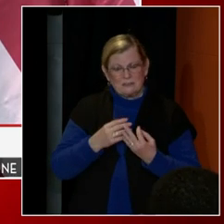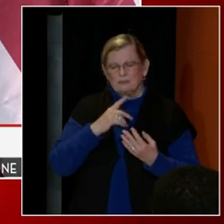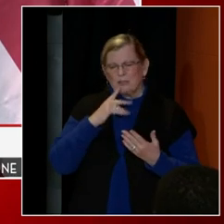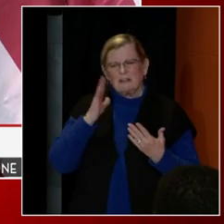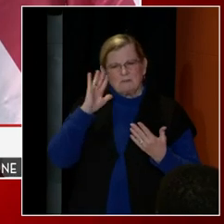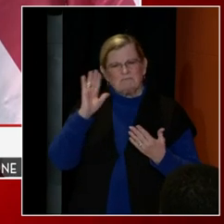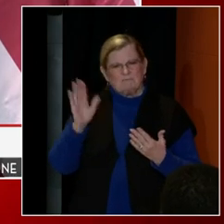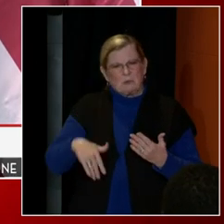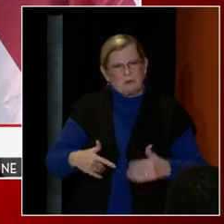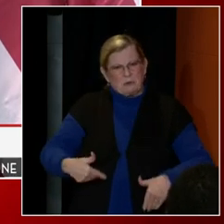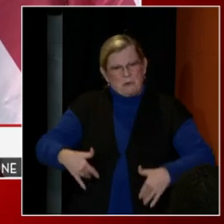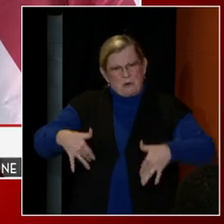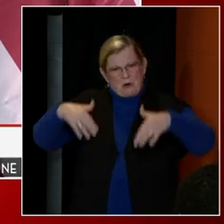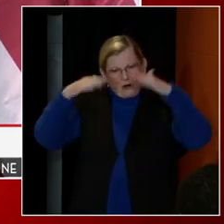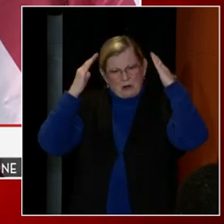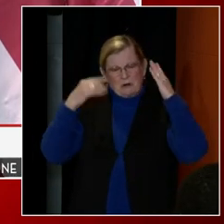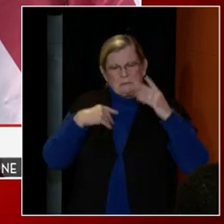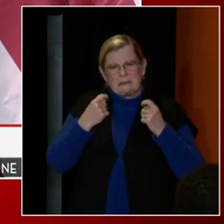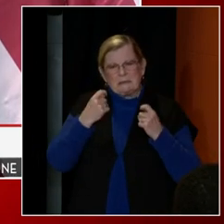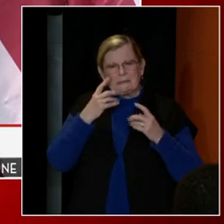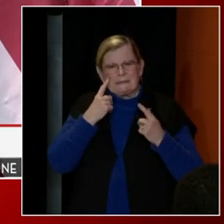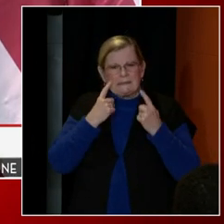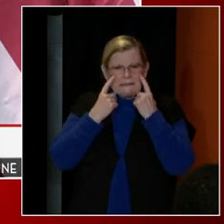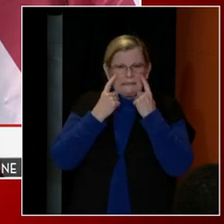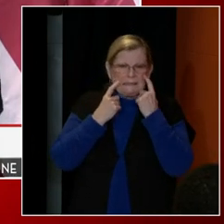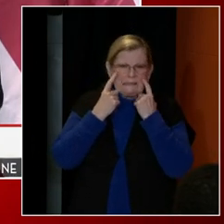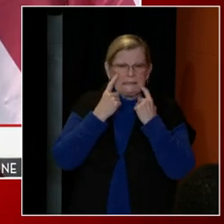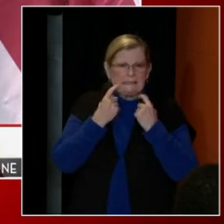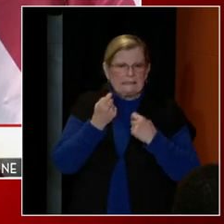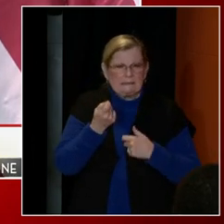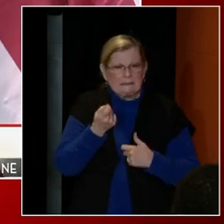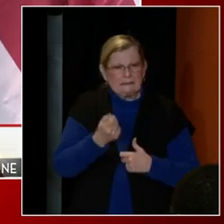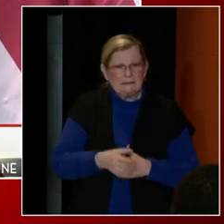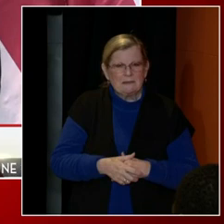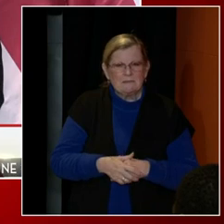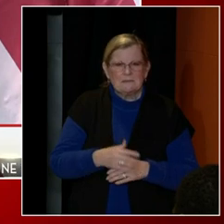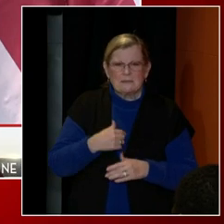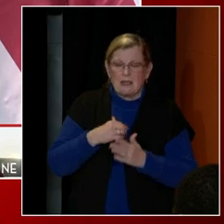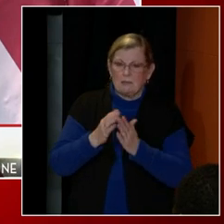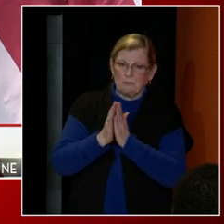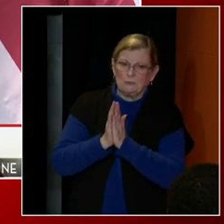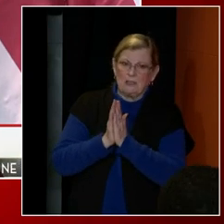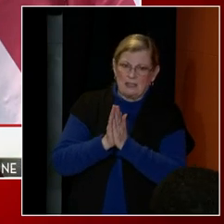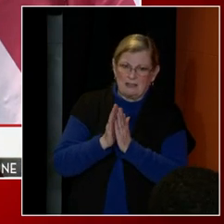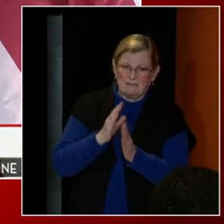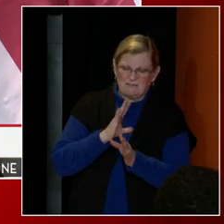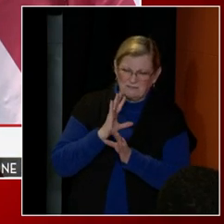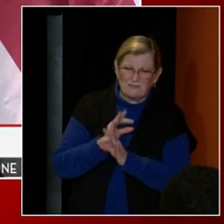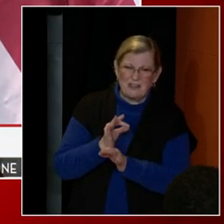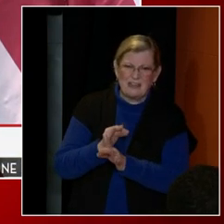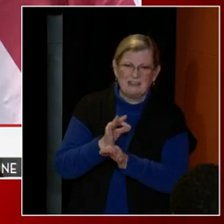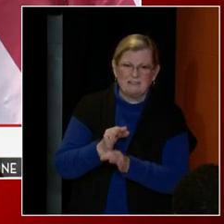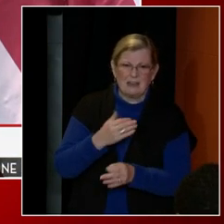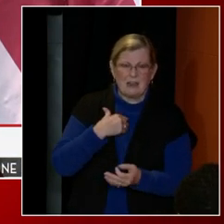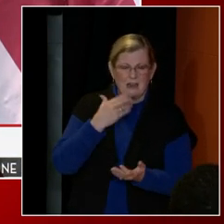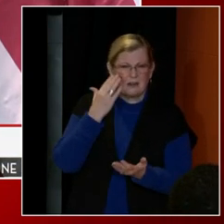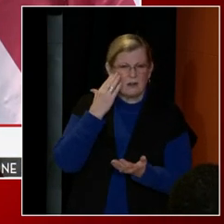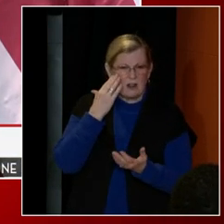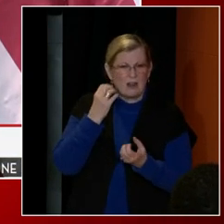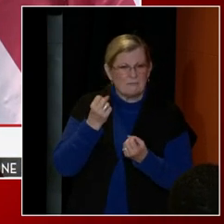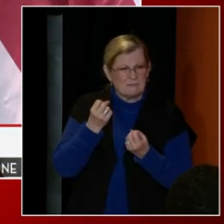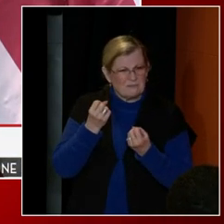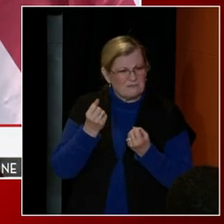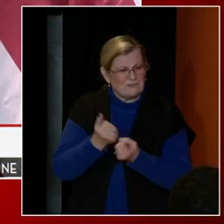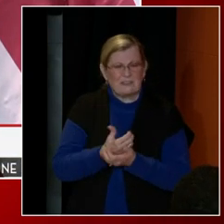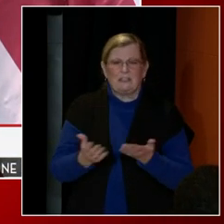from. Just overwhelmed, thinking about, again, just praying and having the faith to know everything is going to go well. I've got a lot of